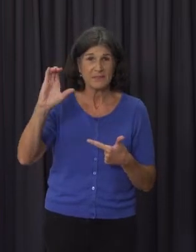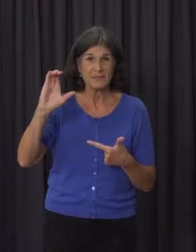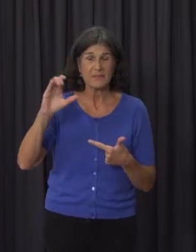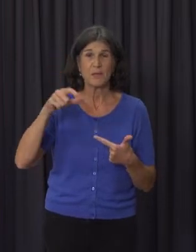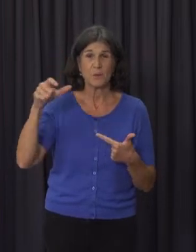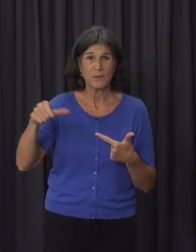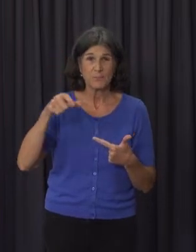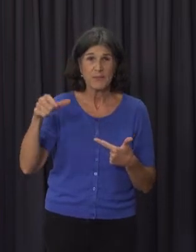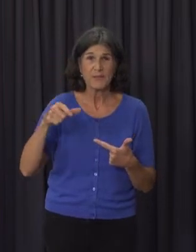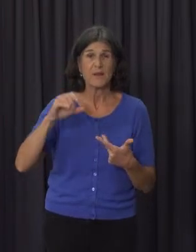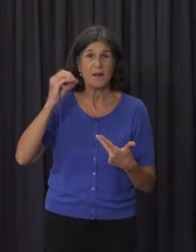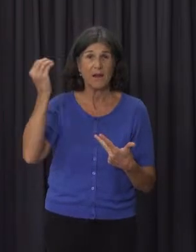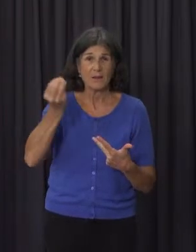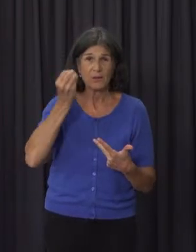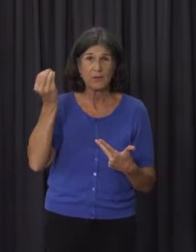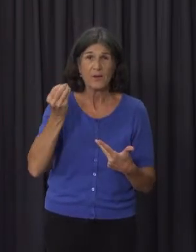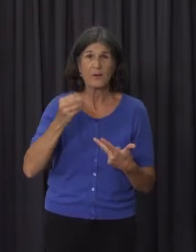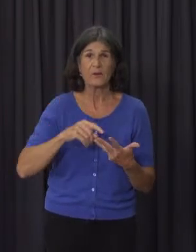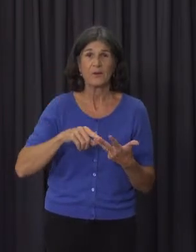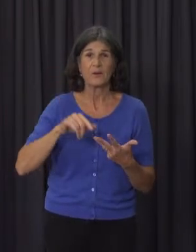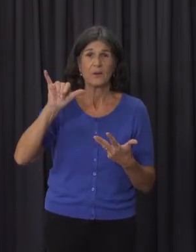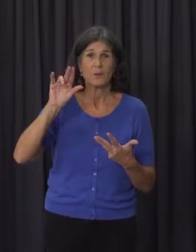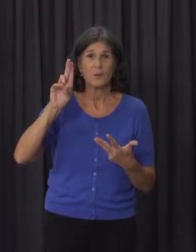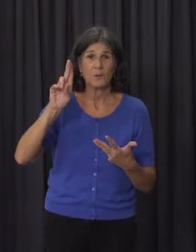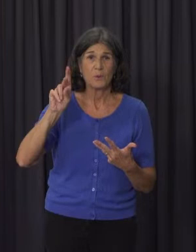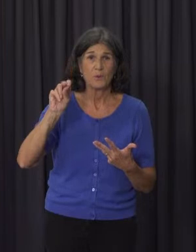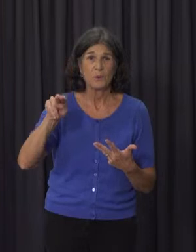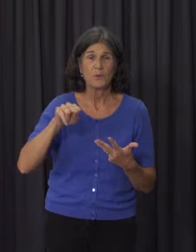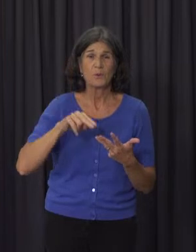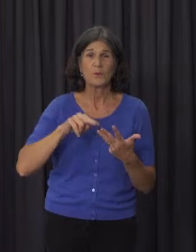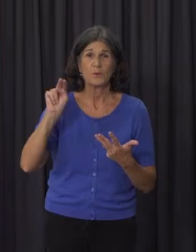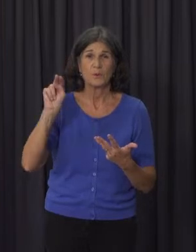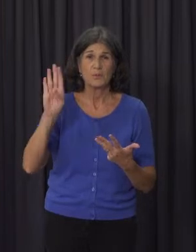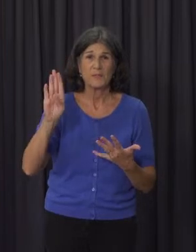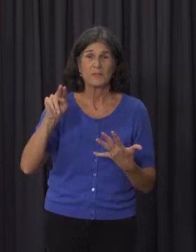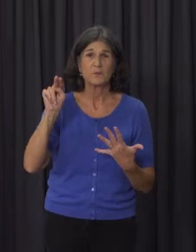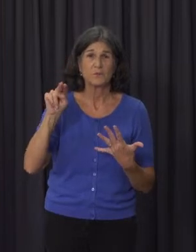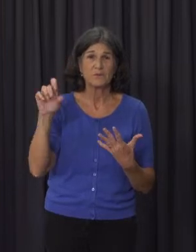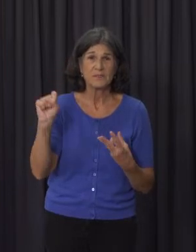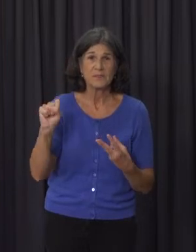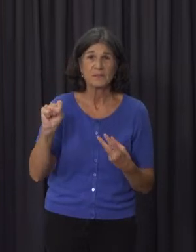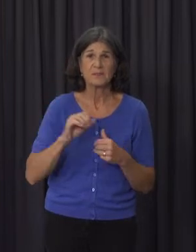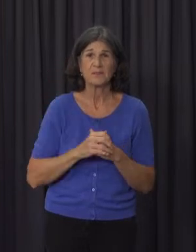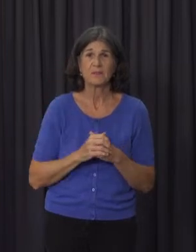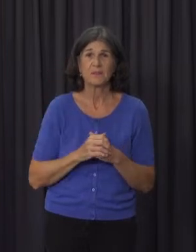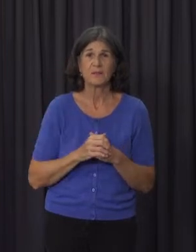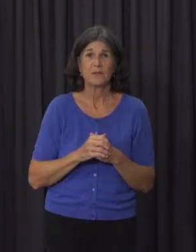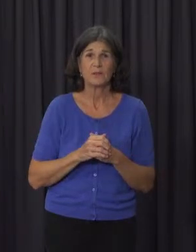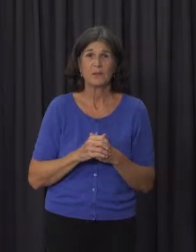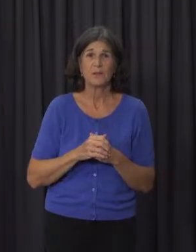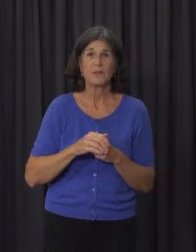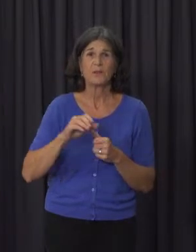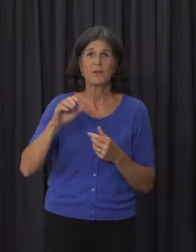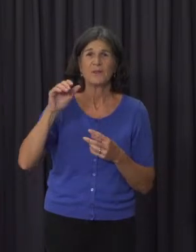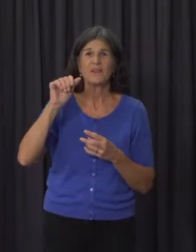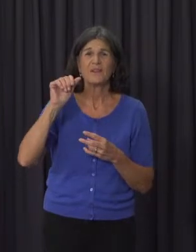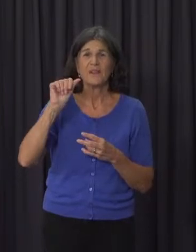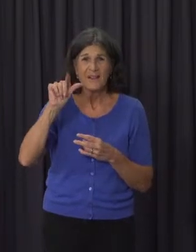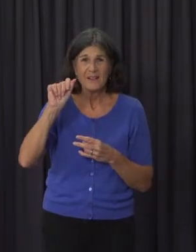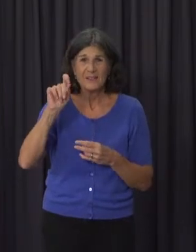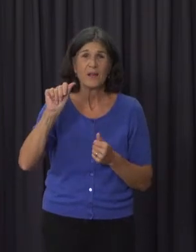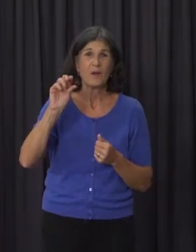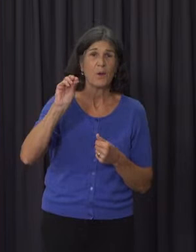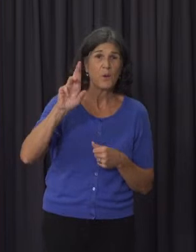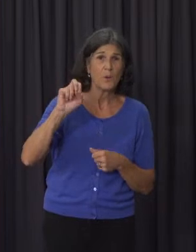Alaska. Another 200 firefighters from the United States are on their way. Military assistance has also been deployed in the